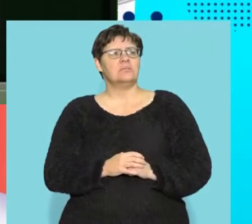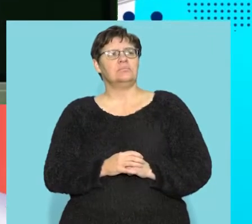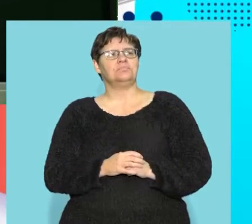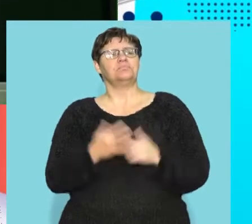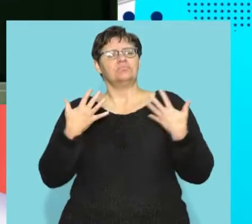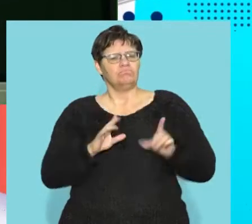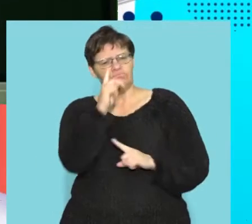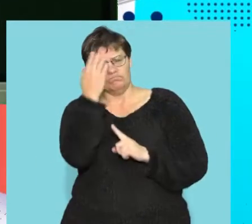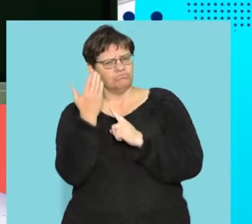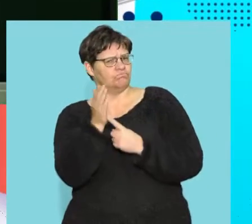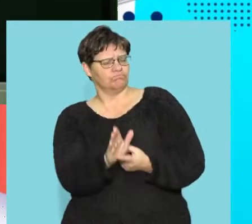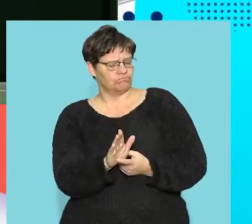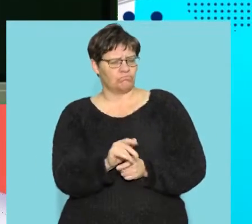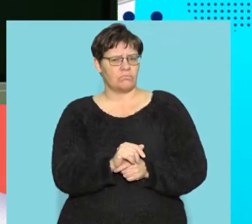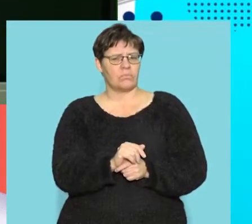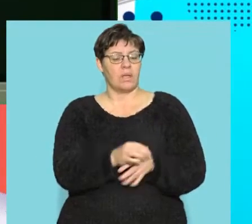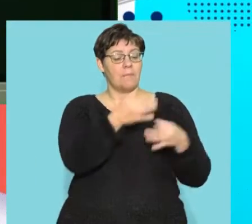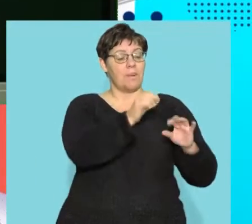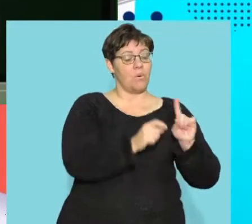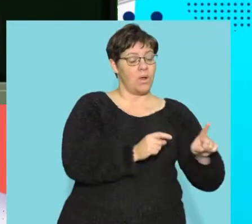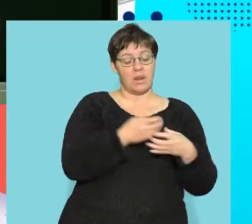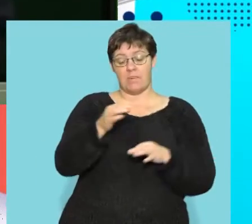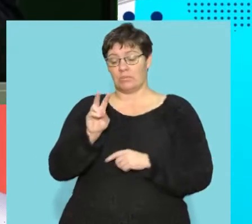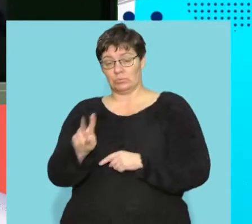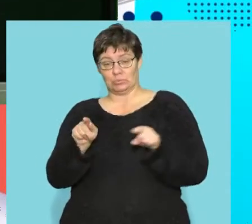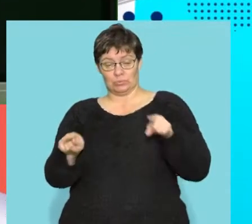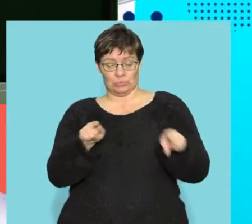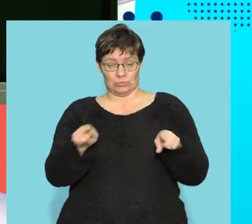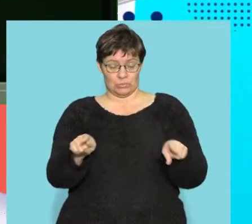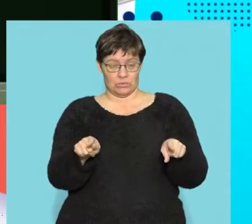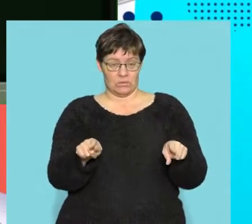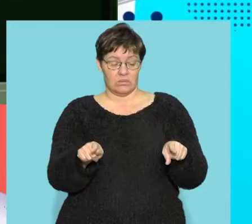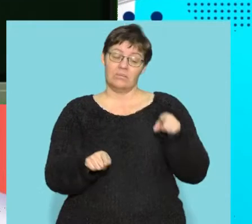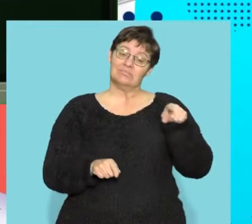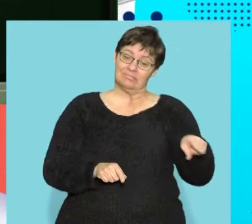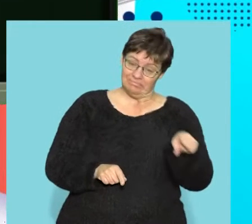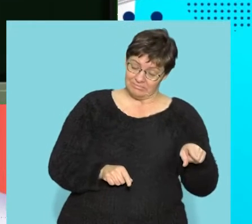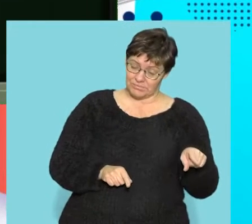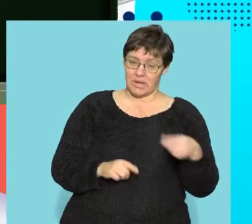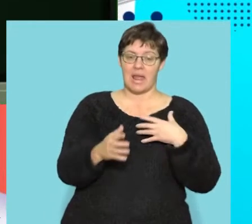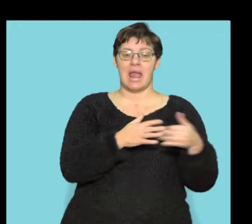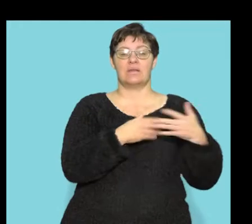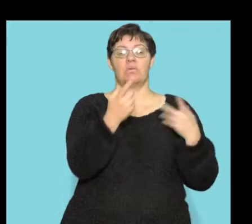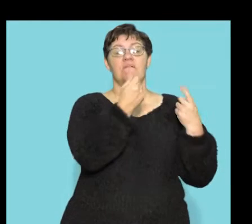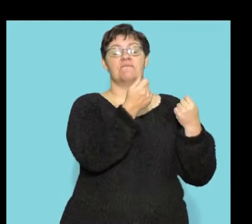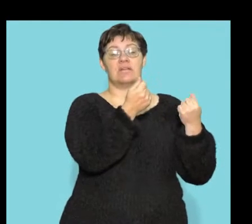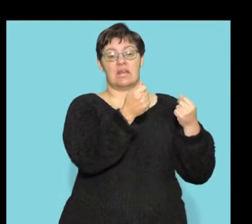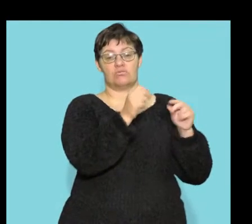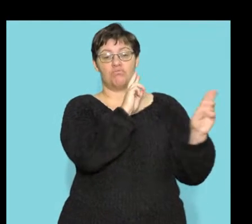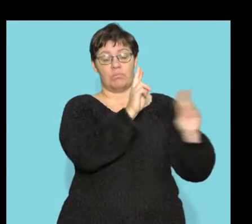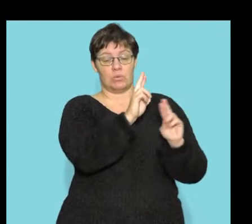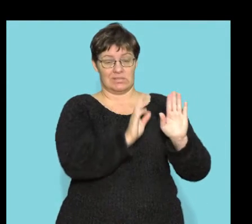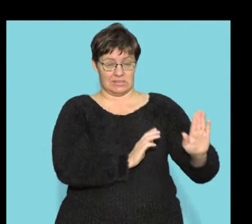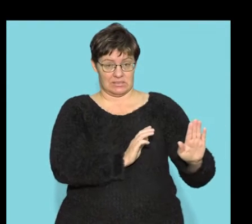an indicator for you in terms of paper 1 and paper 2. Remember, in paper 1, you're dealing with